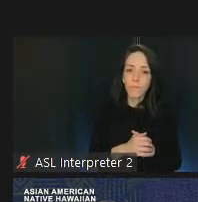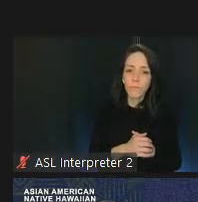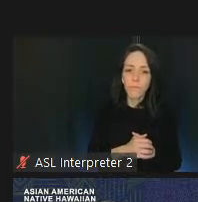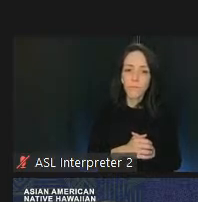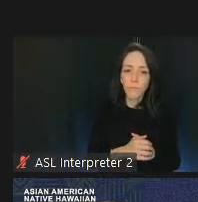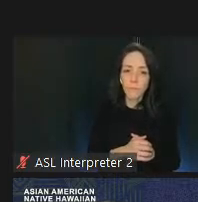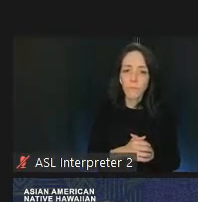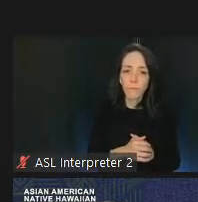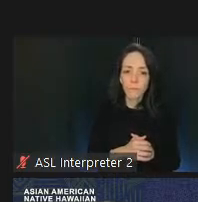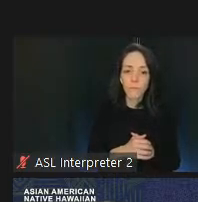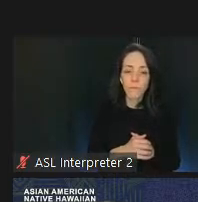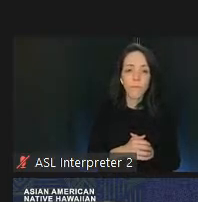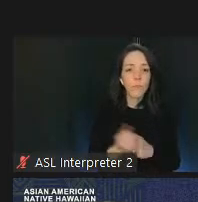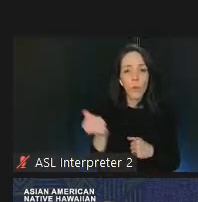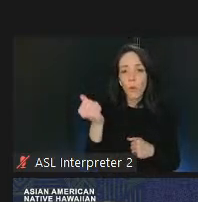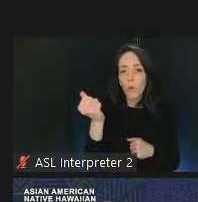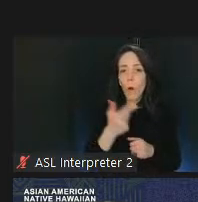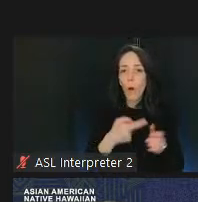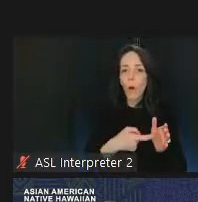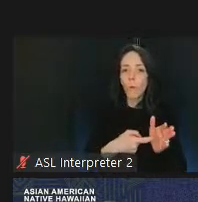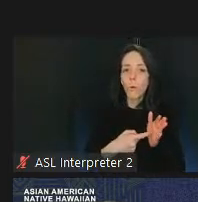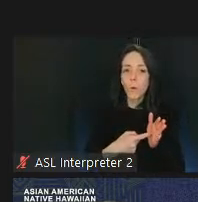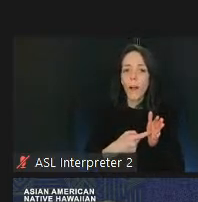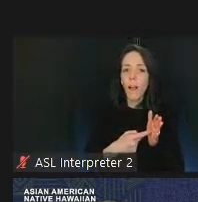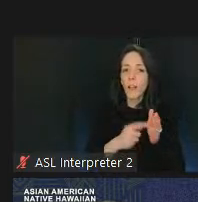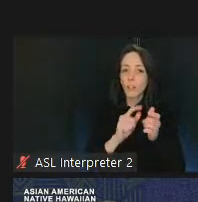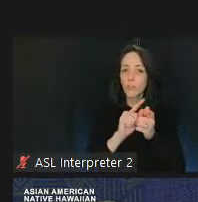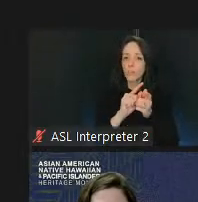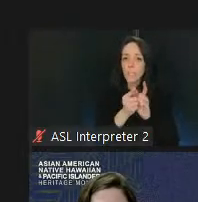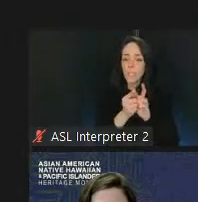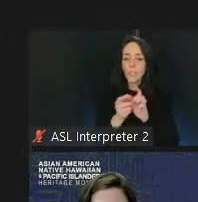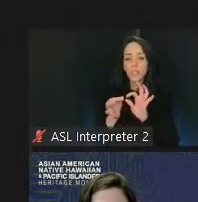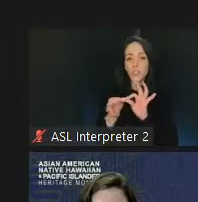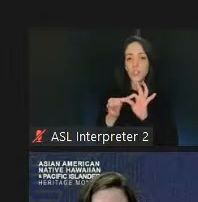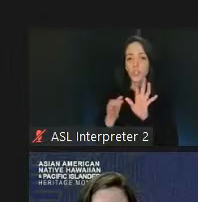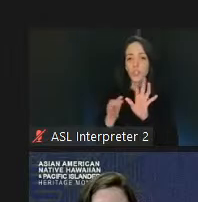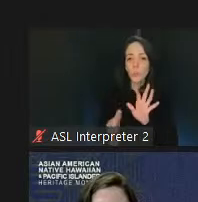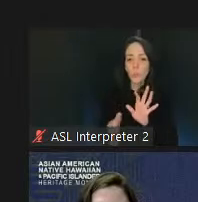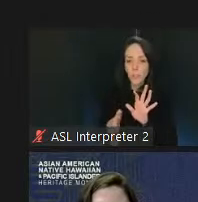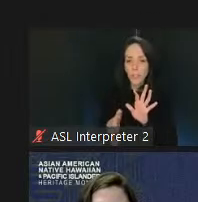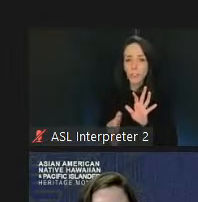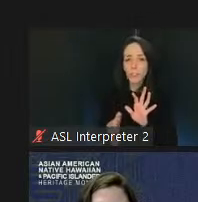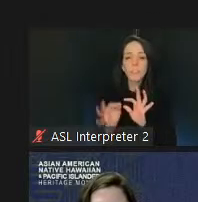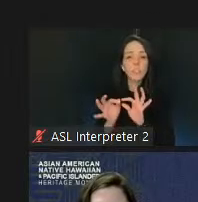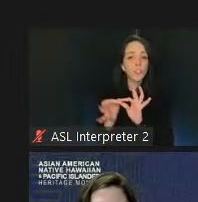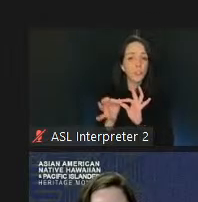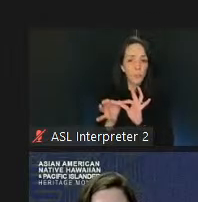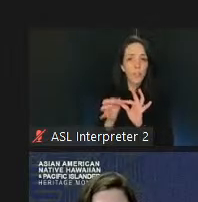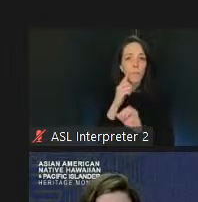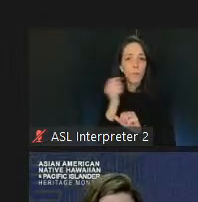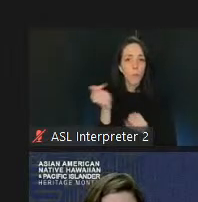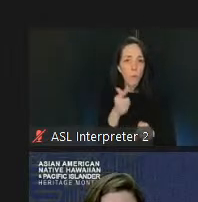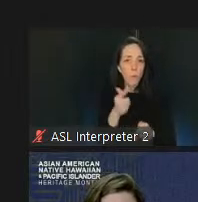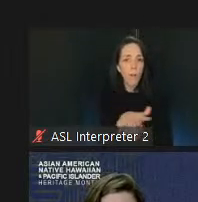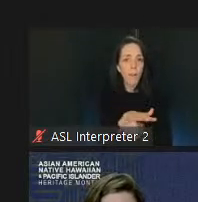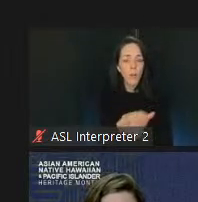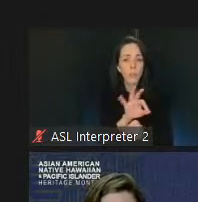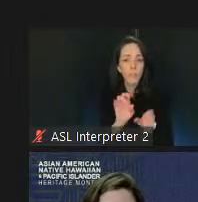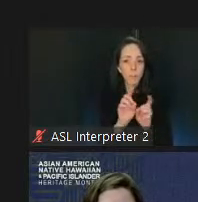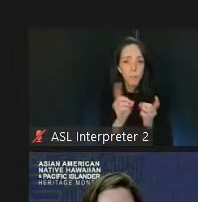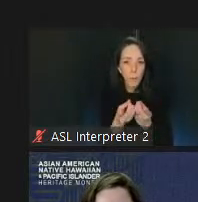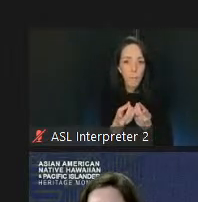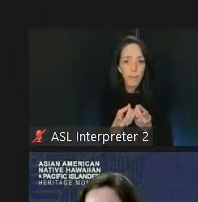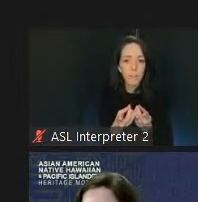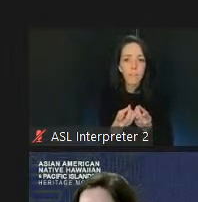of translation and interpretation and accommodation services in all of the departments. The Sheriff's Office